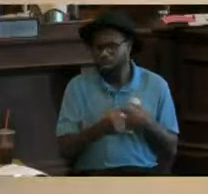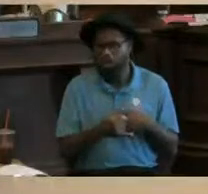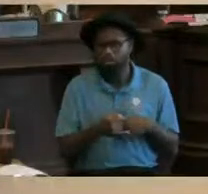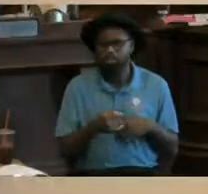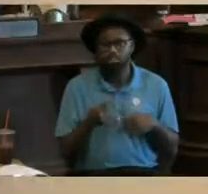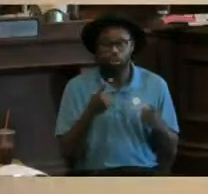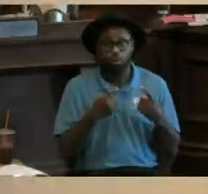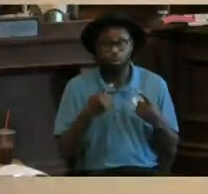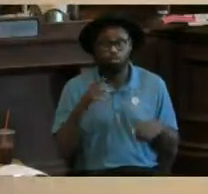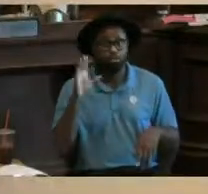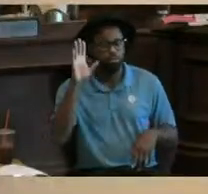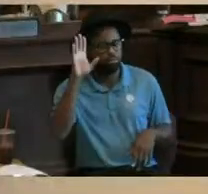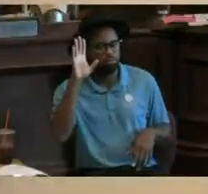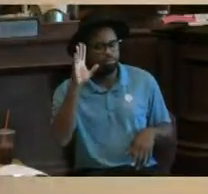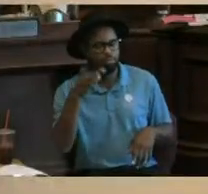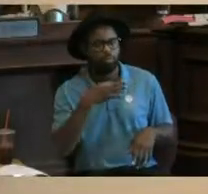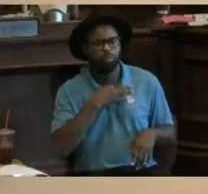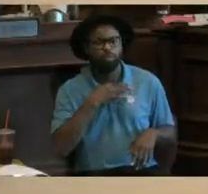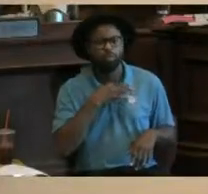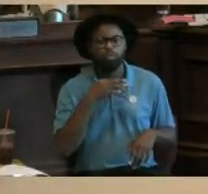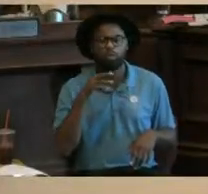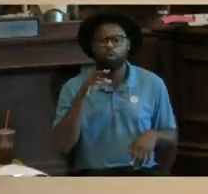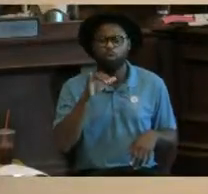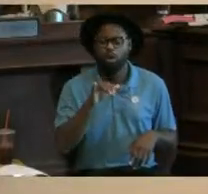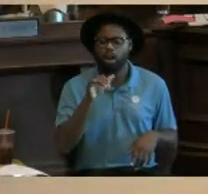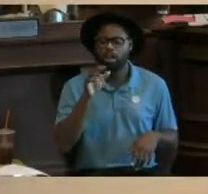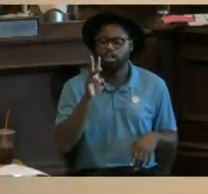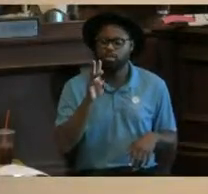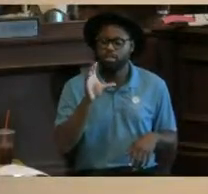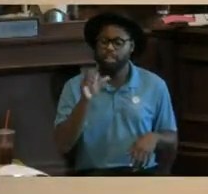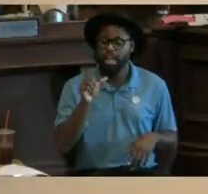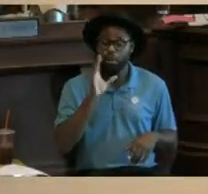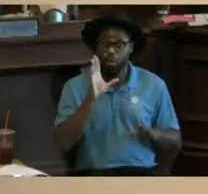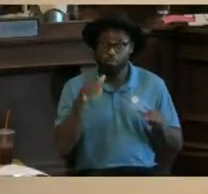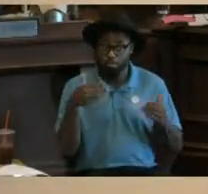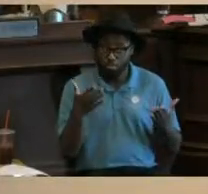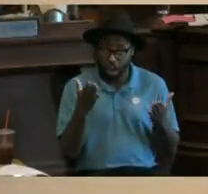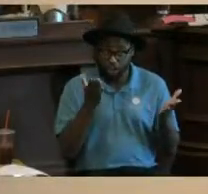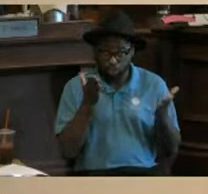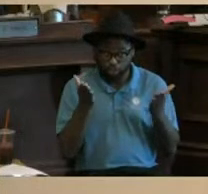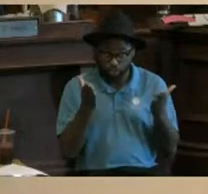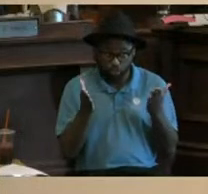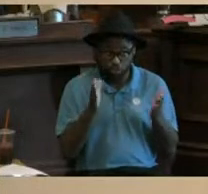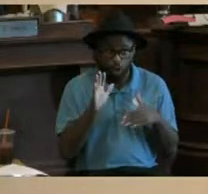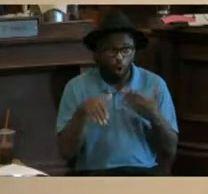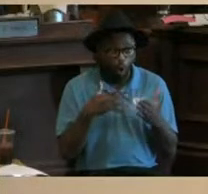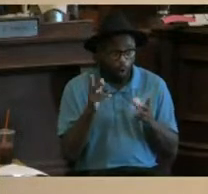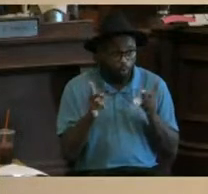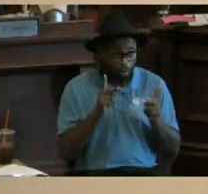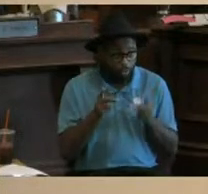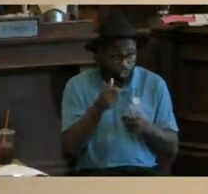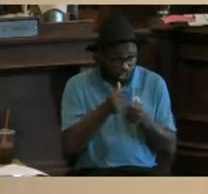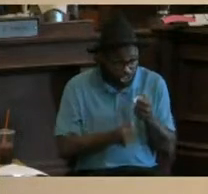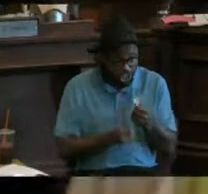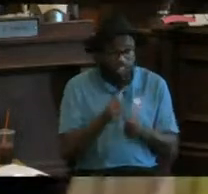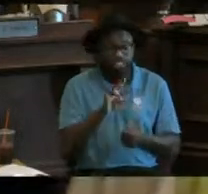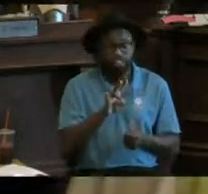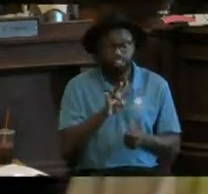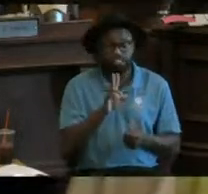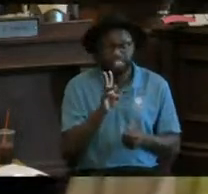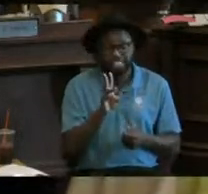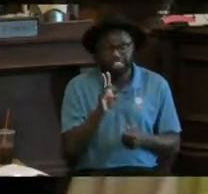I'm wondering if the YWCA will be providing services to everyone in each of the 76